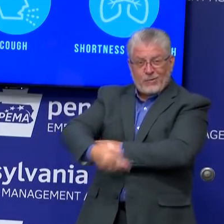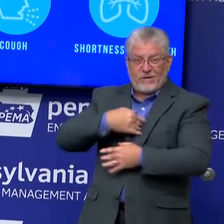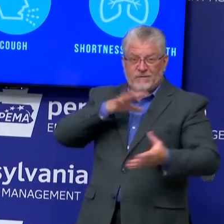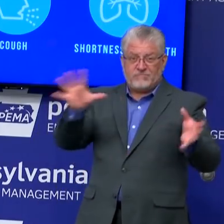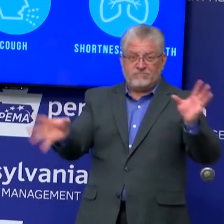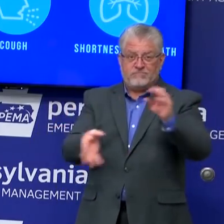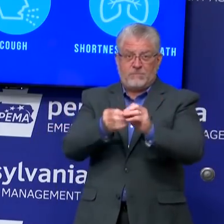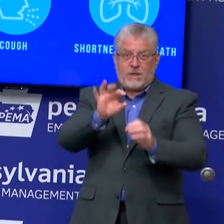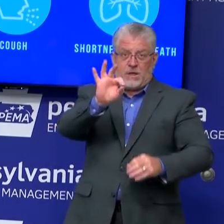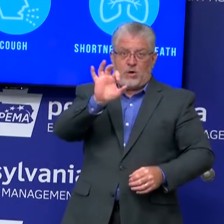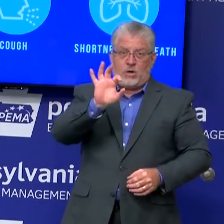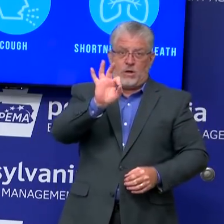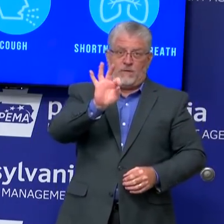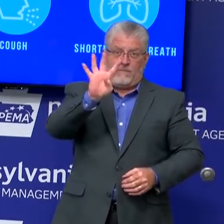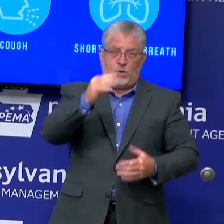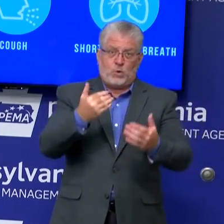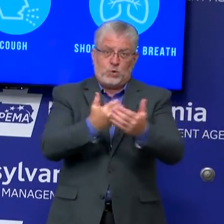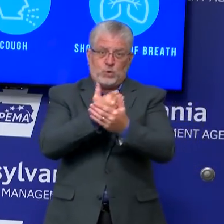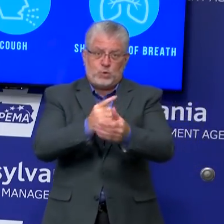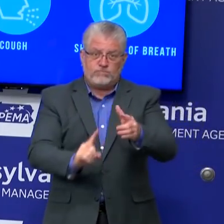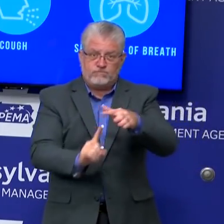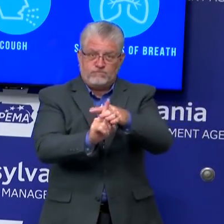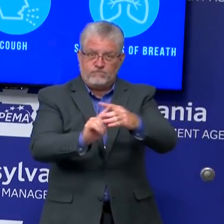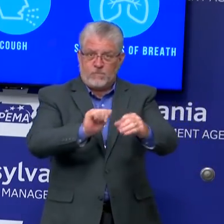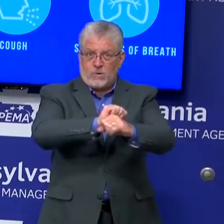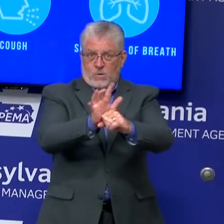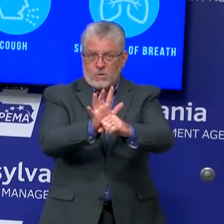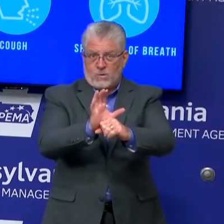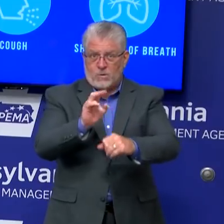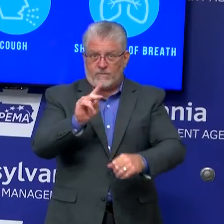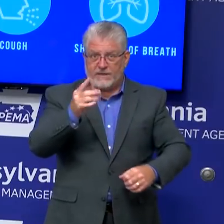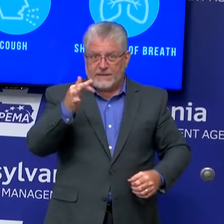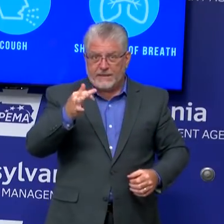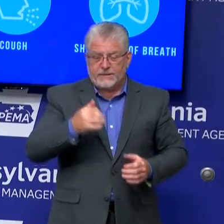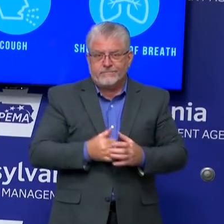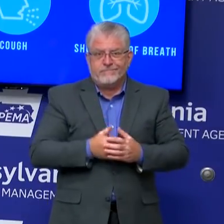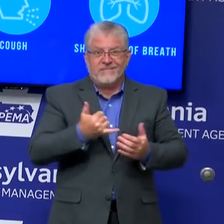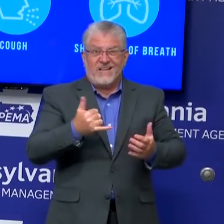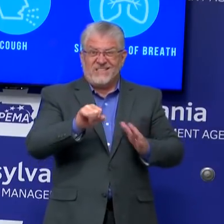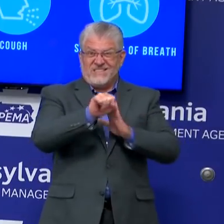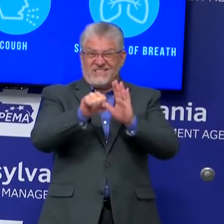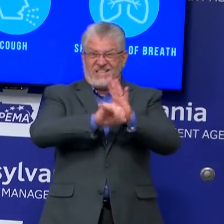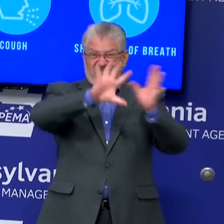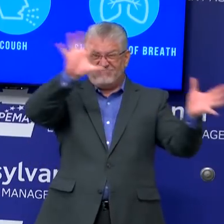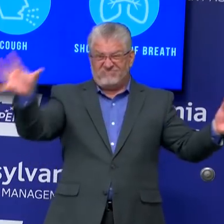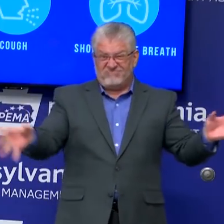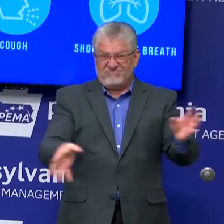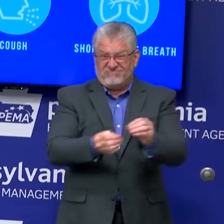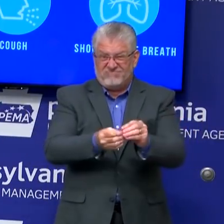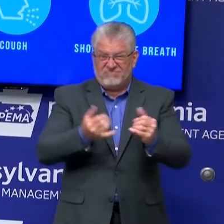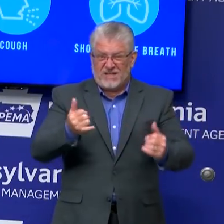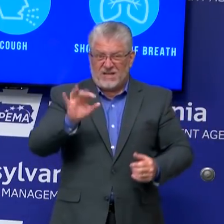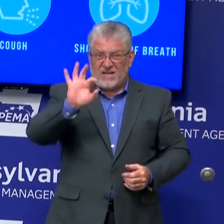of COVID-19 being reported, and this brings our statewide total to